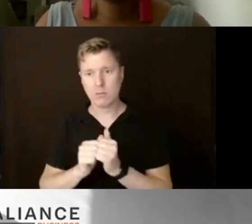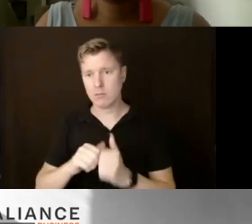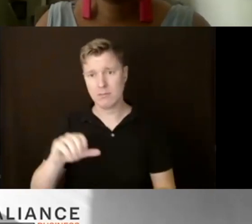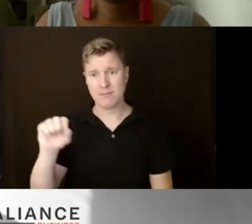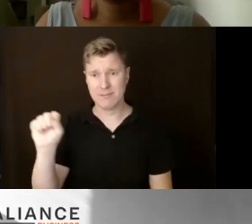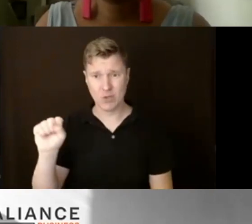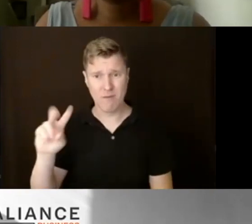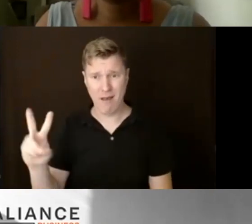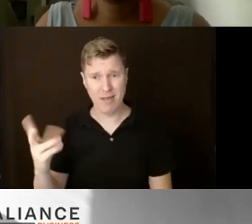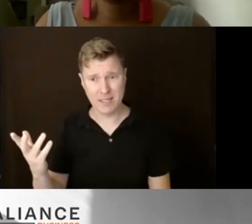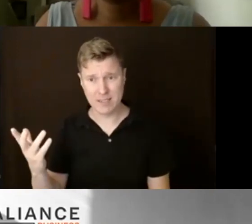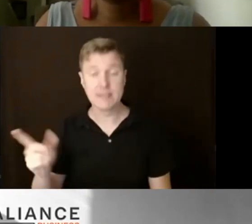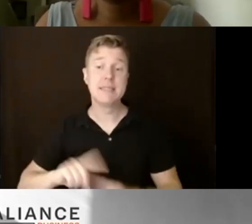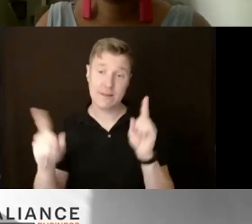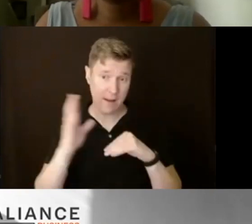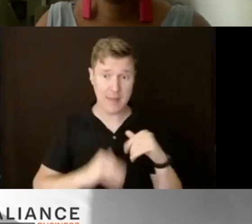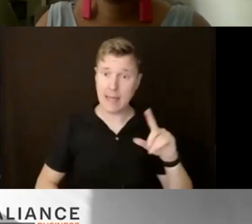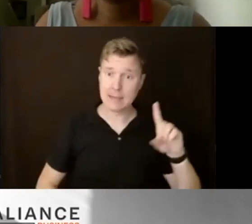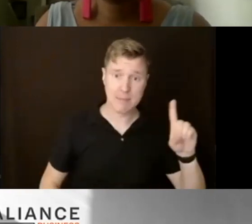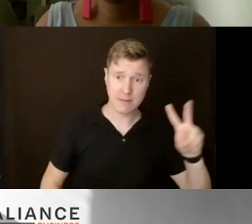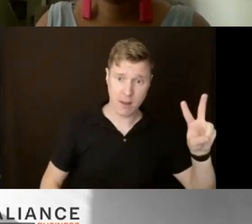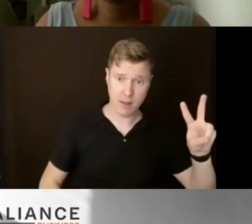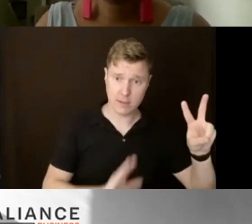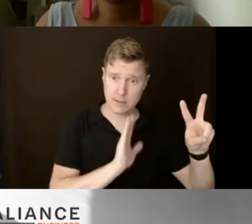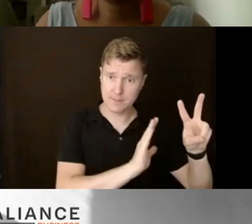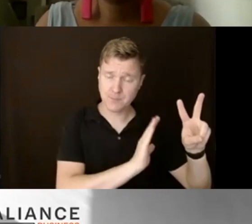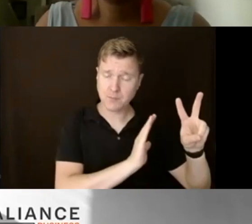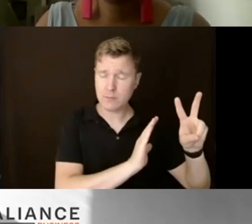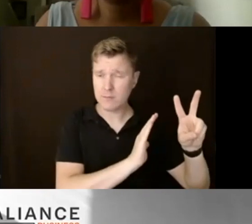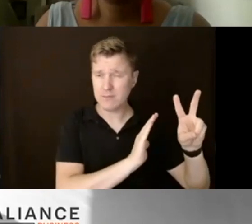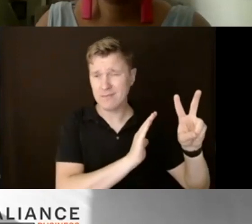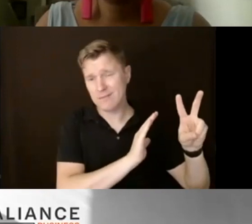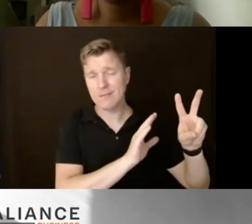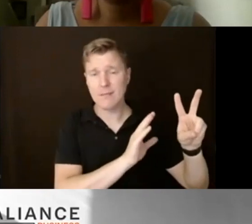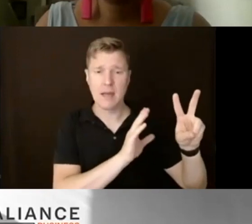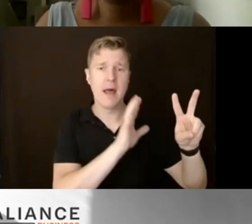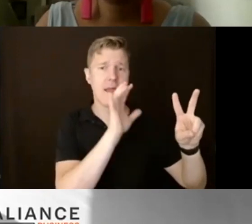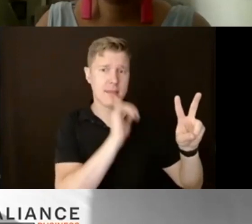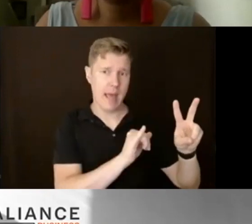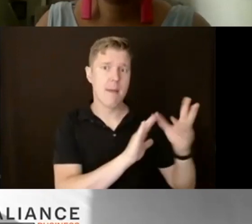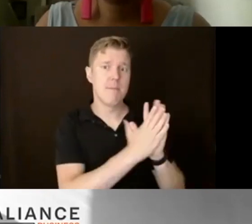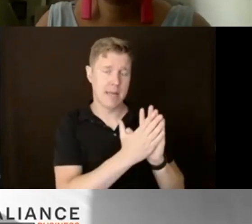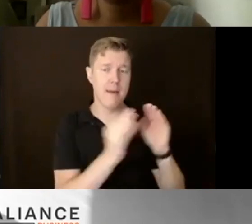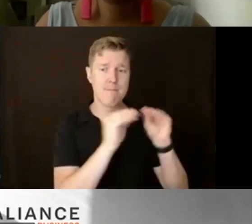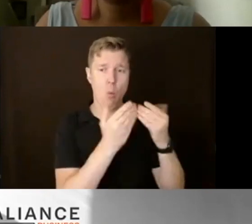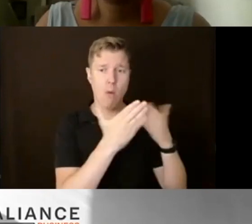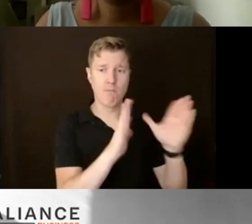It's different than domestic violence in that domestic violence really came to public awareness